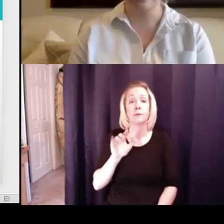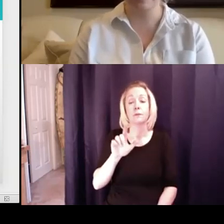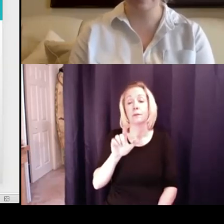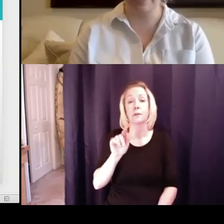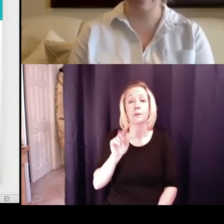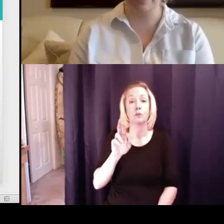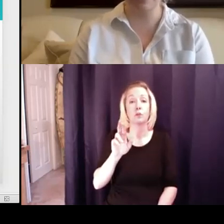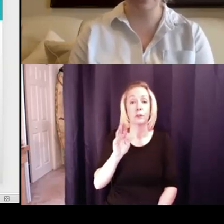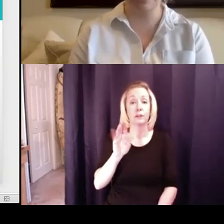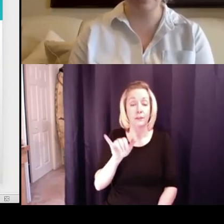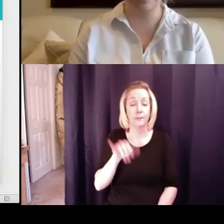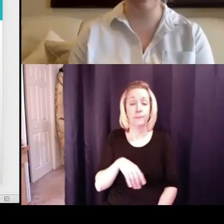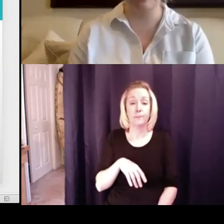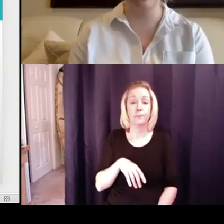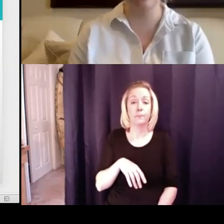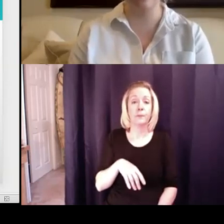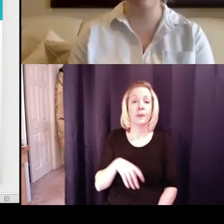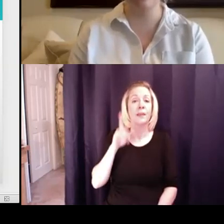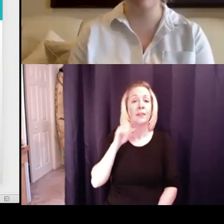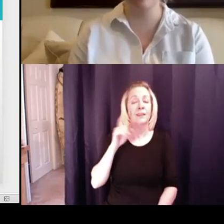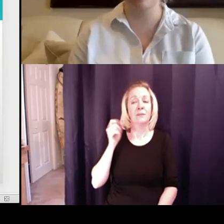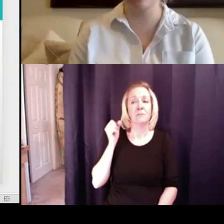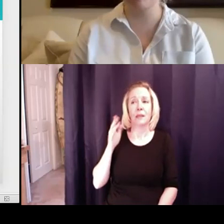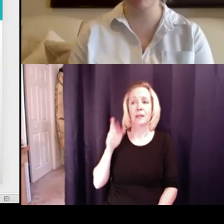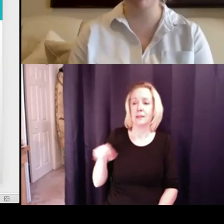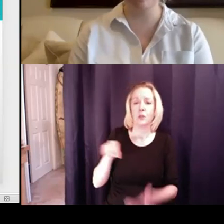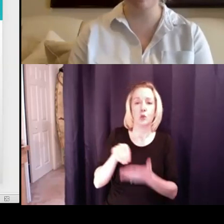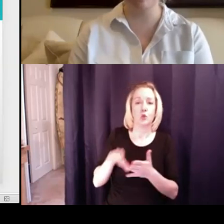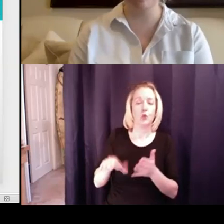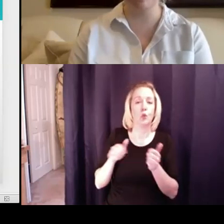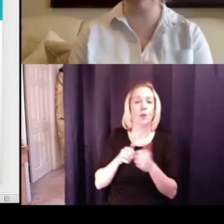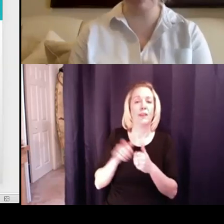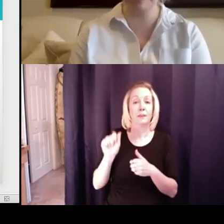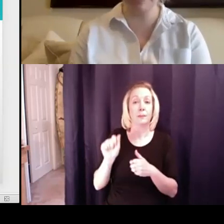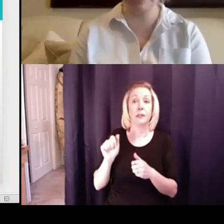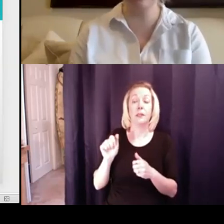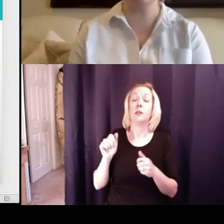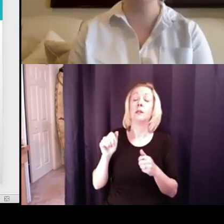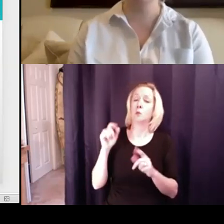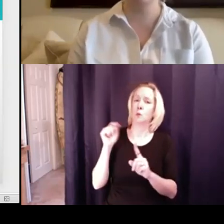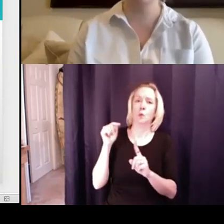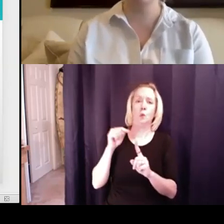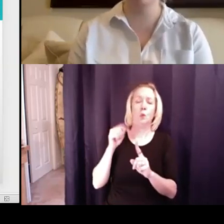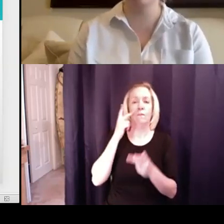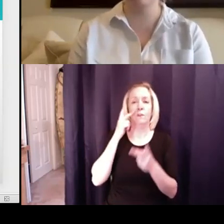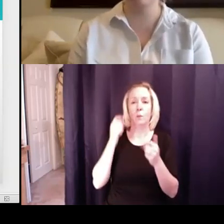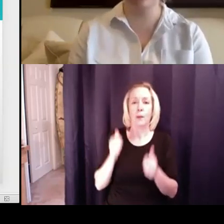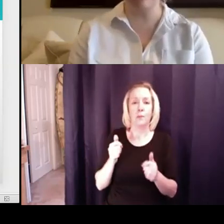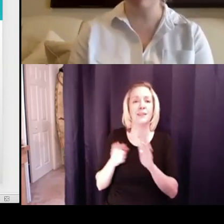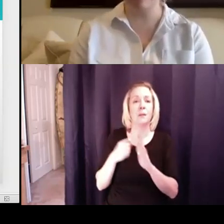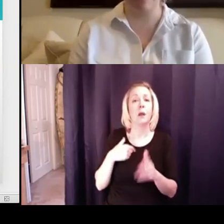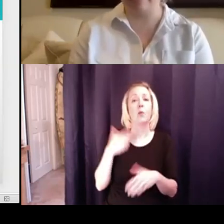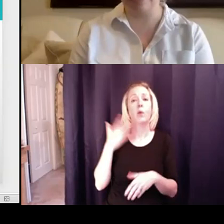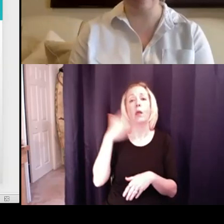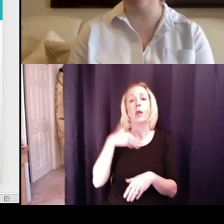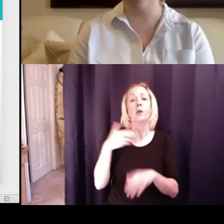think for a lot of our children with disabilities, especially vision impairment, we don't always label everything or give them the same